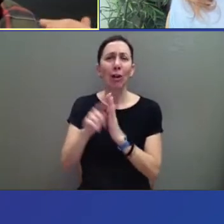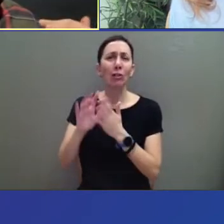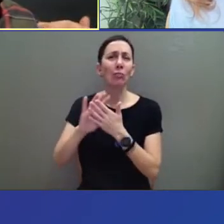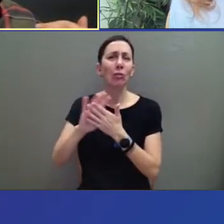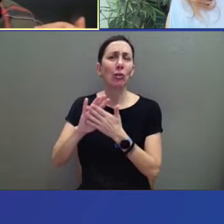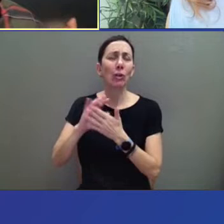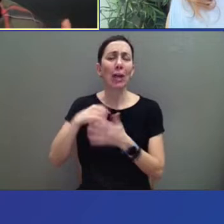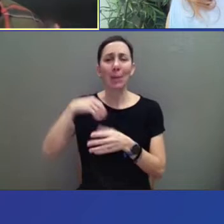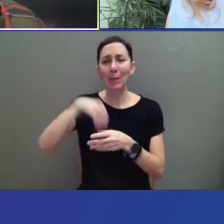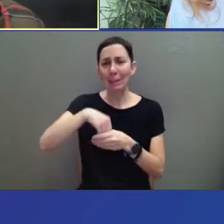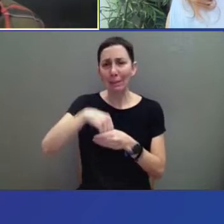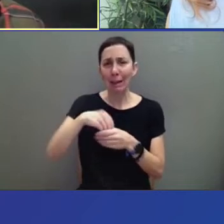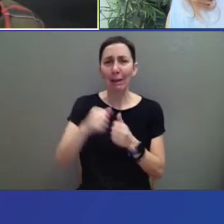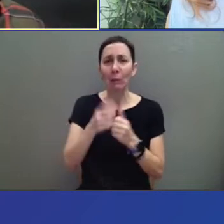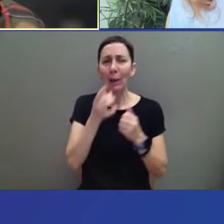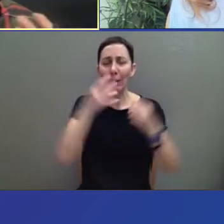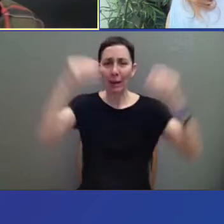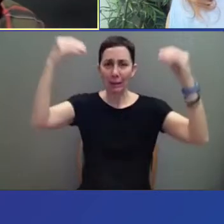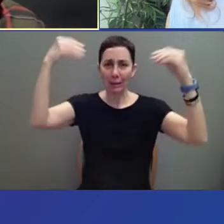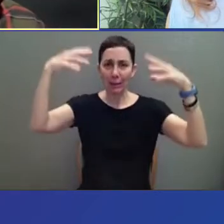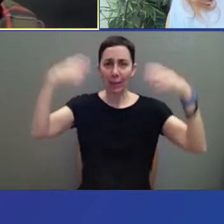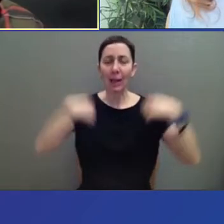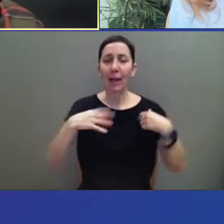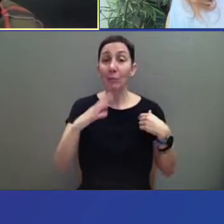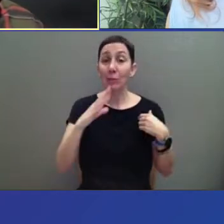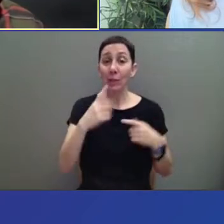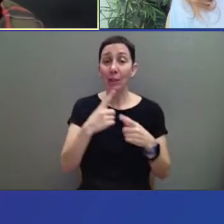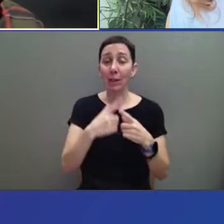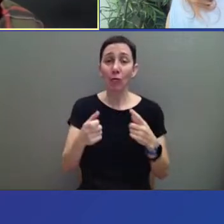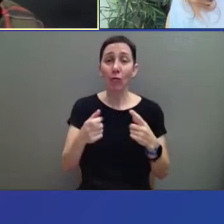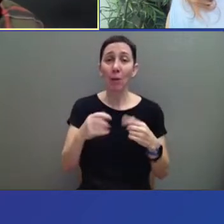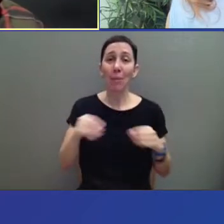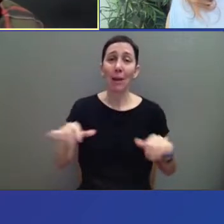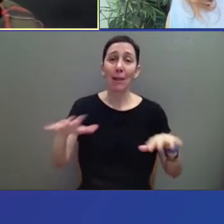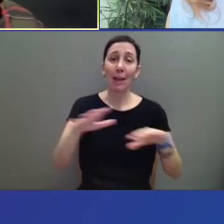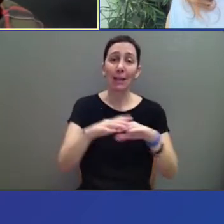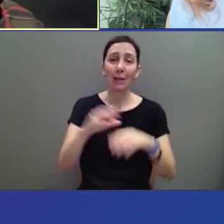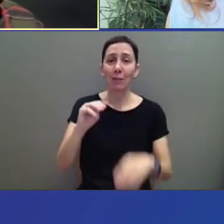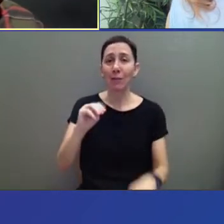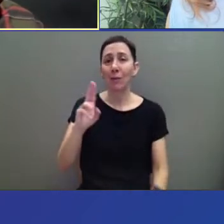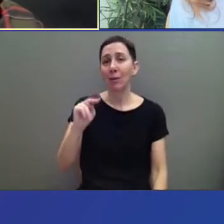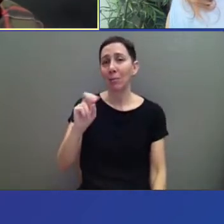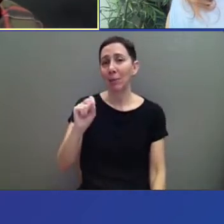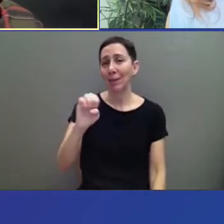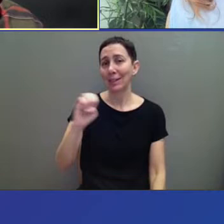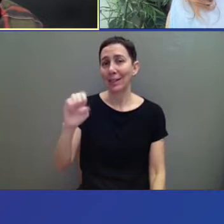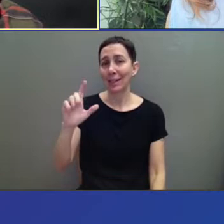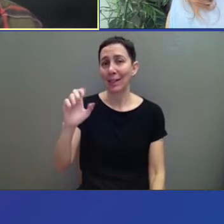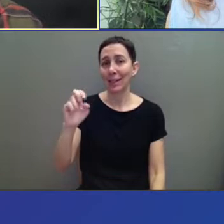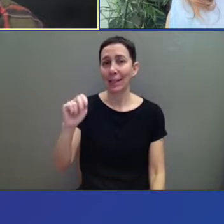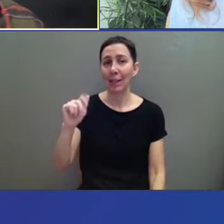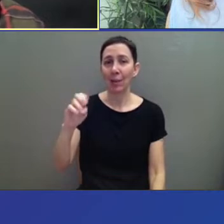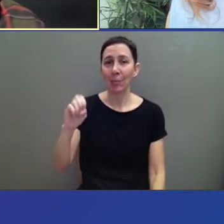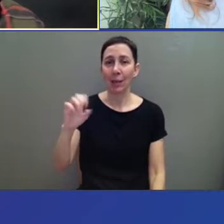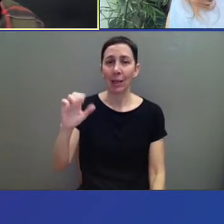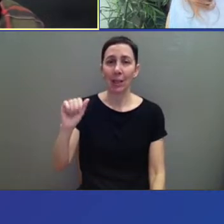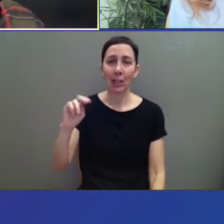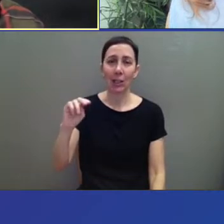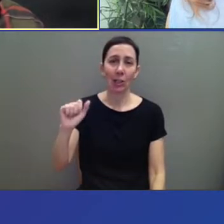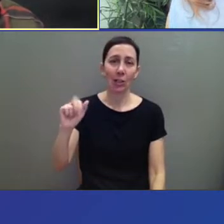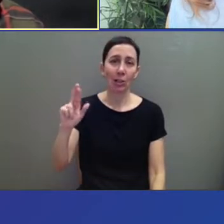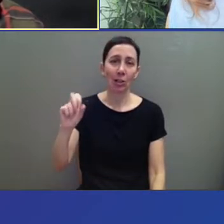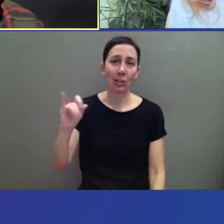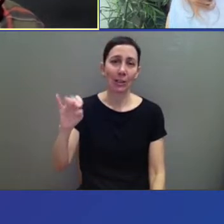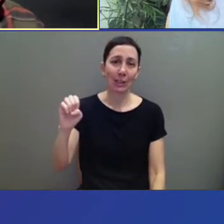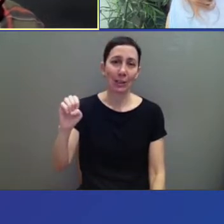indoors with overhead lighting. And I am speaking to you from the unceded land of the Munsee, Lenape, and Canarsie peoples in what is also known